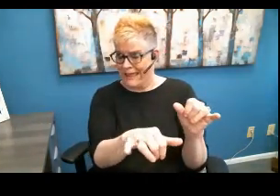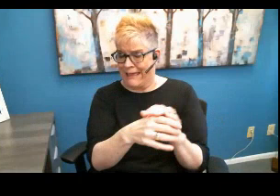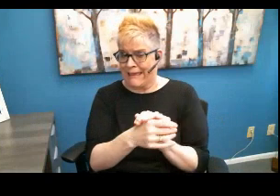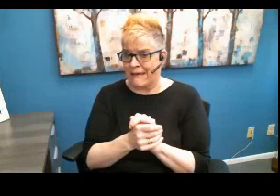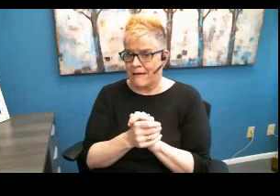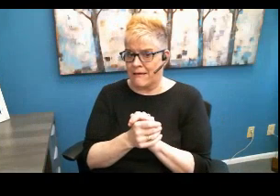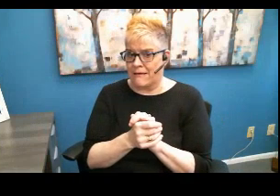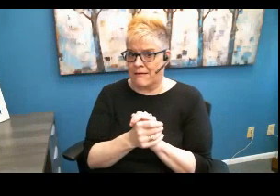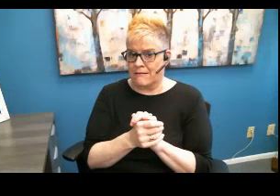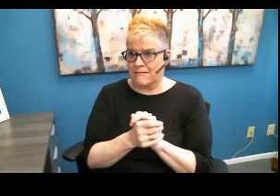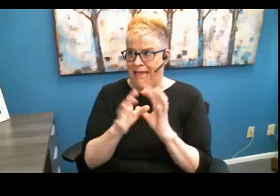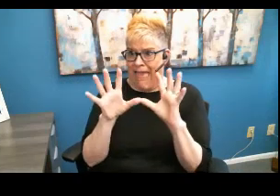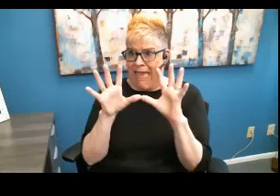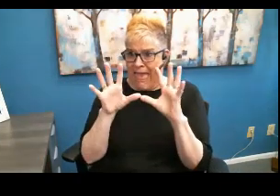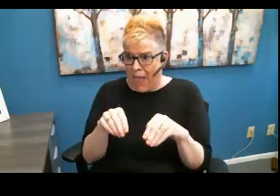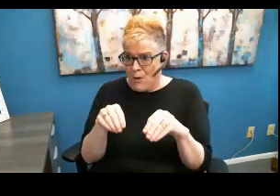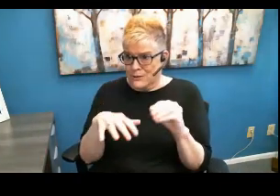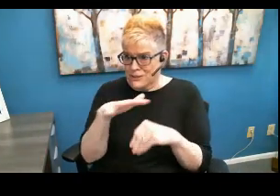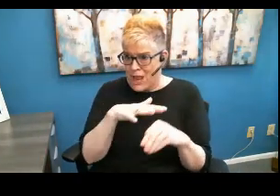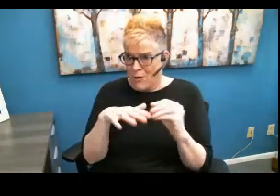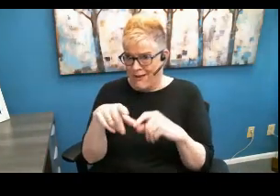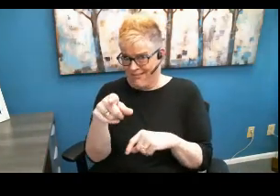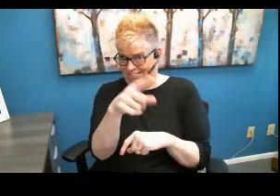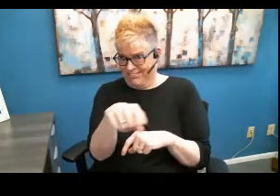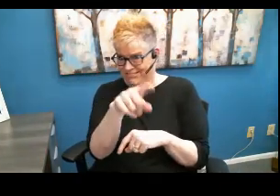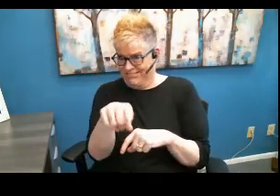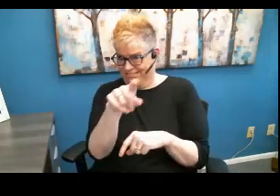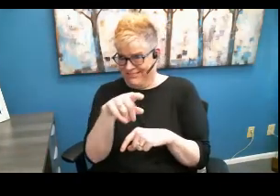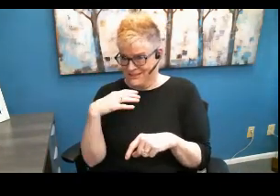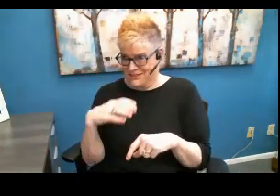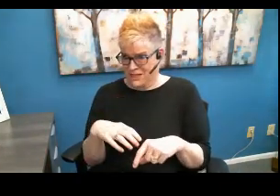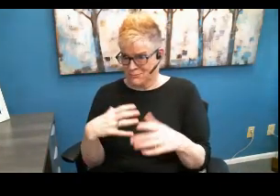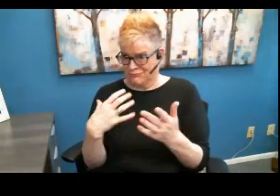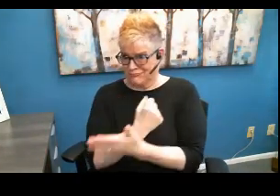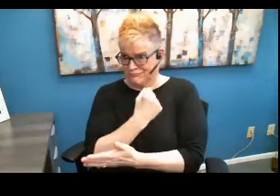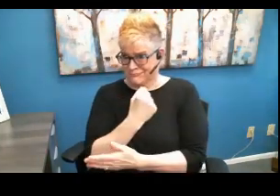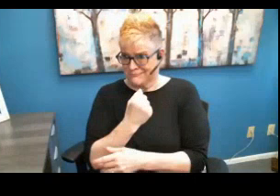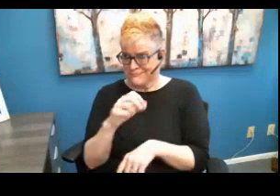in an outage area, most of these customers utilize natural gas.